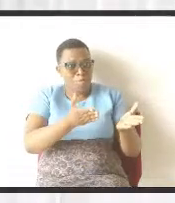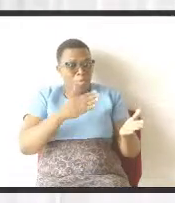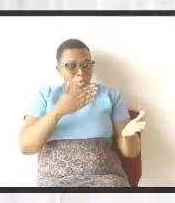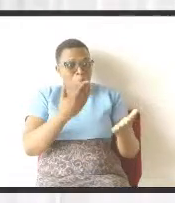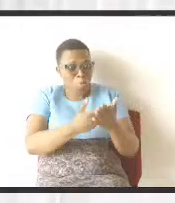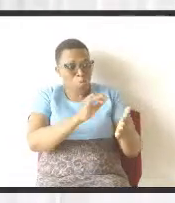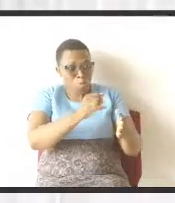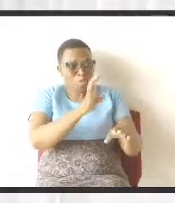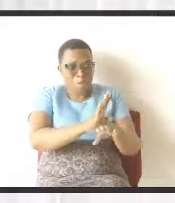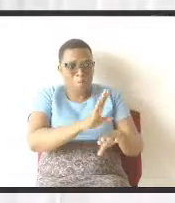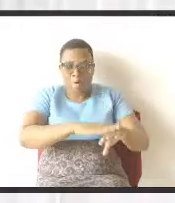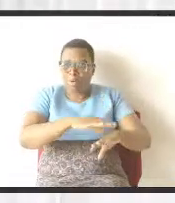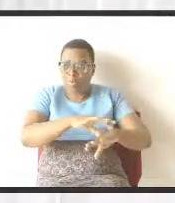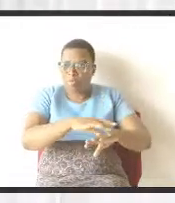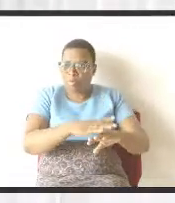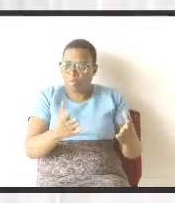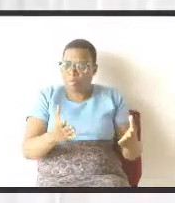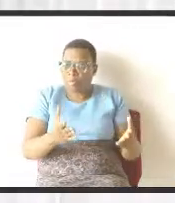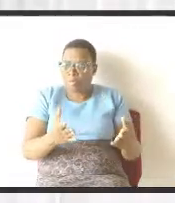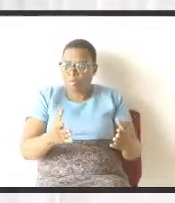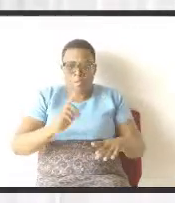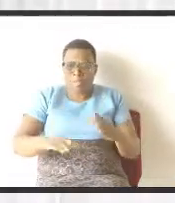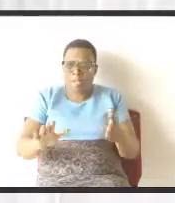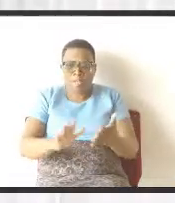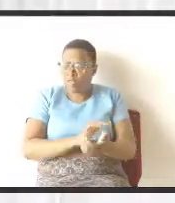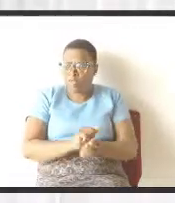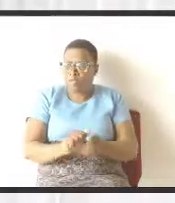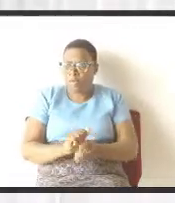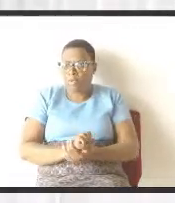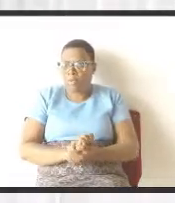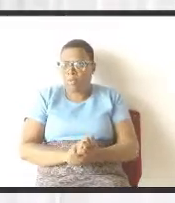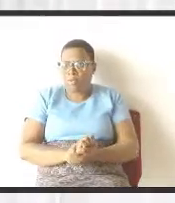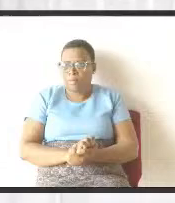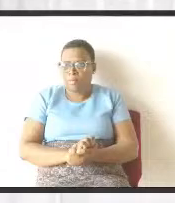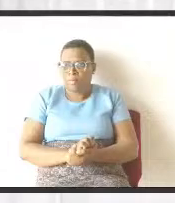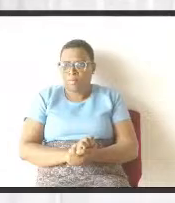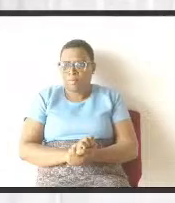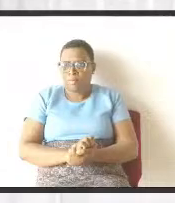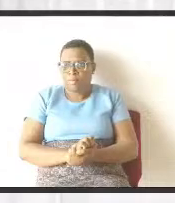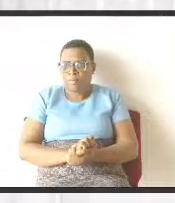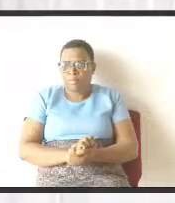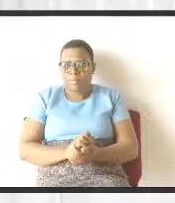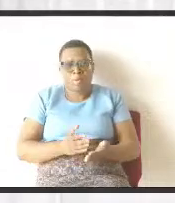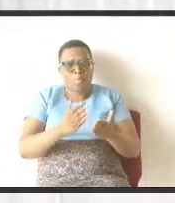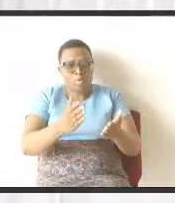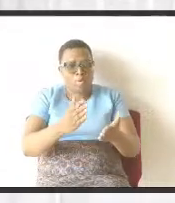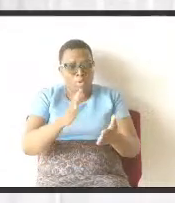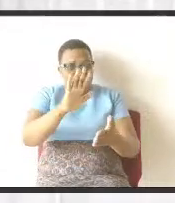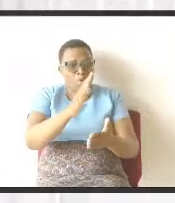to place in my hand, imperishable trophies to place in my hand.